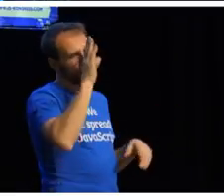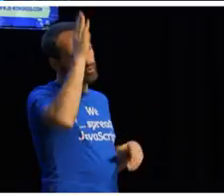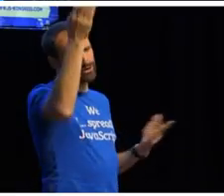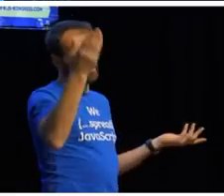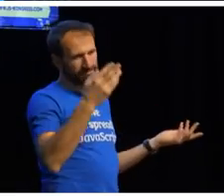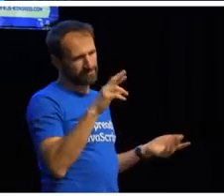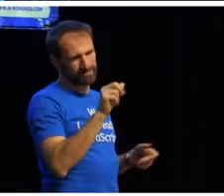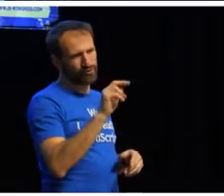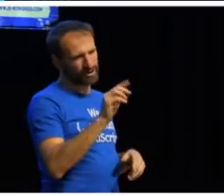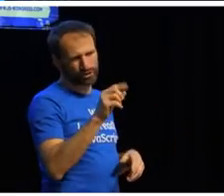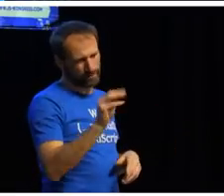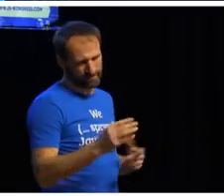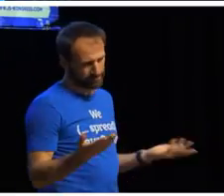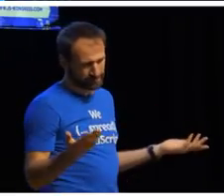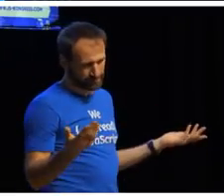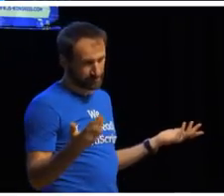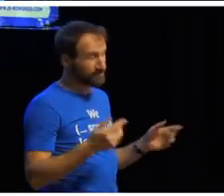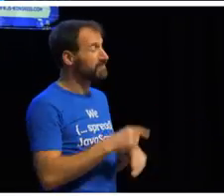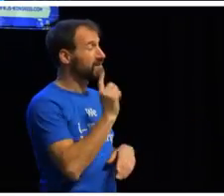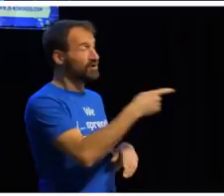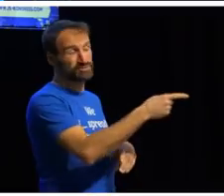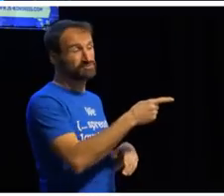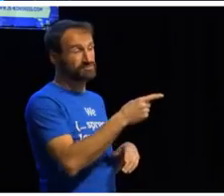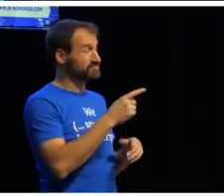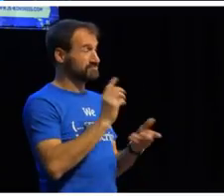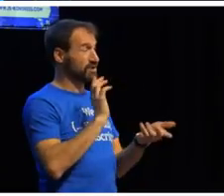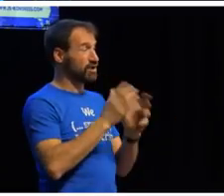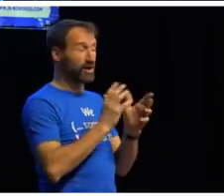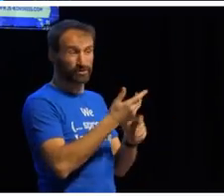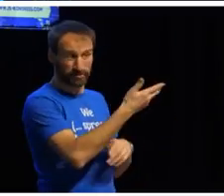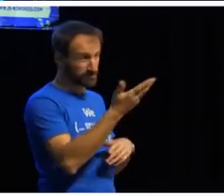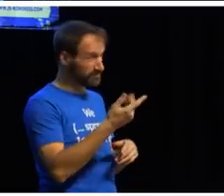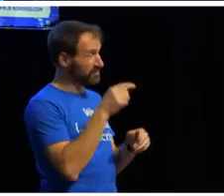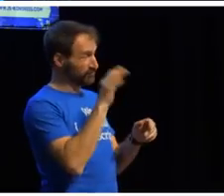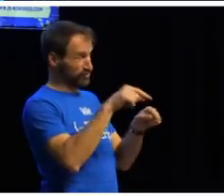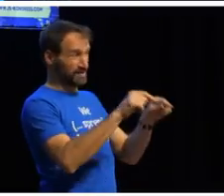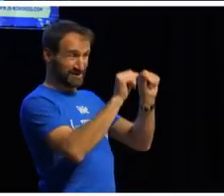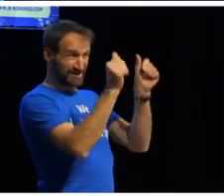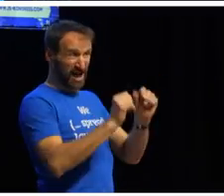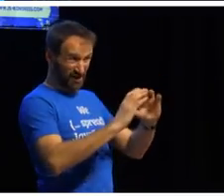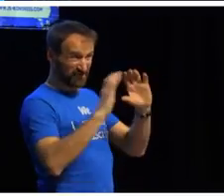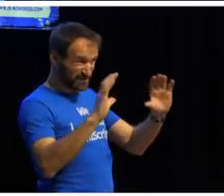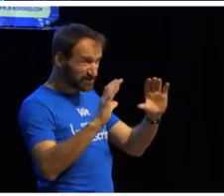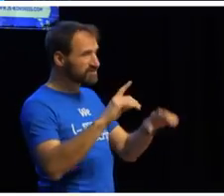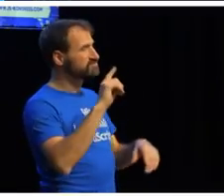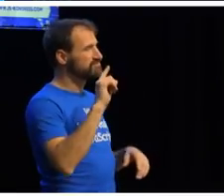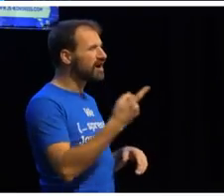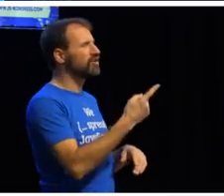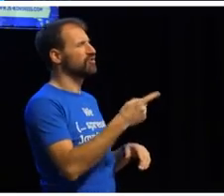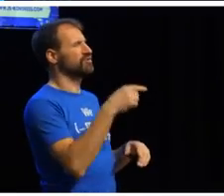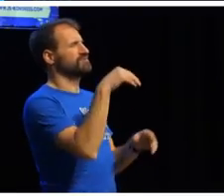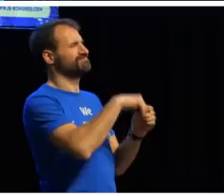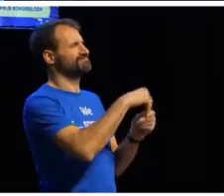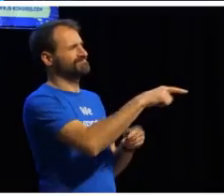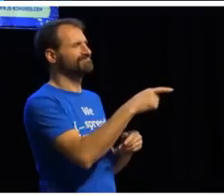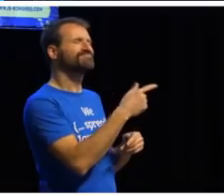also see the randomness not only in this graphic here, but also in those two values up here. There's something called